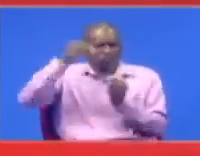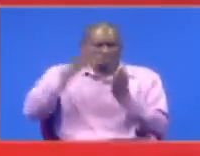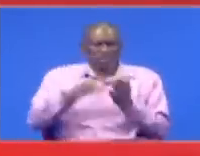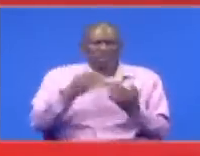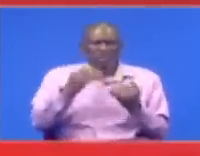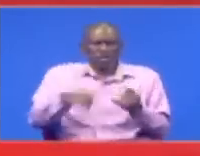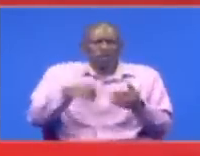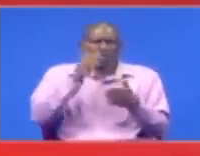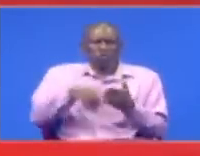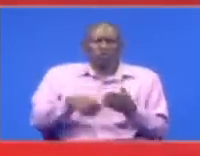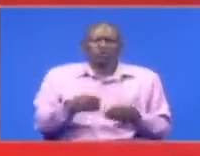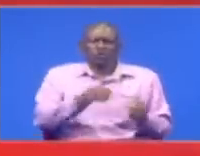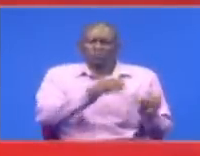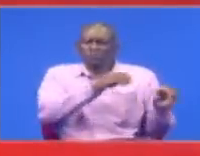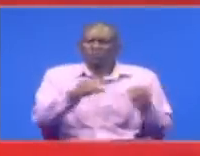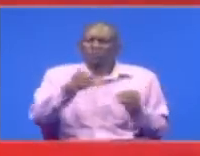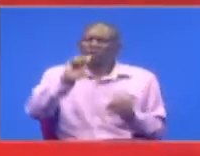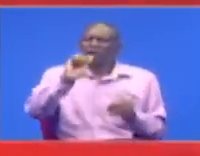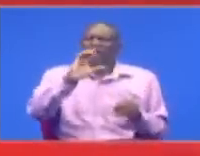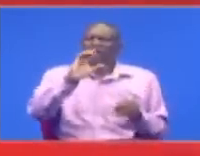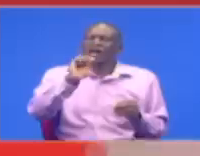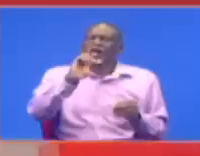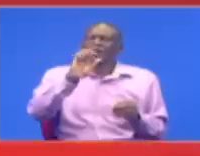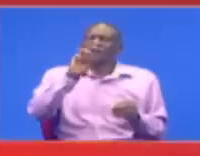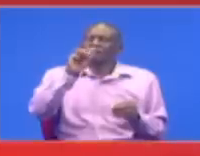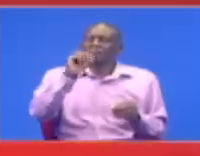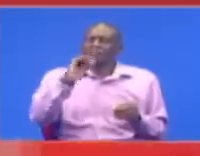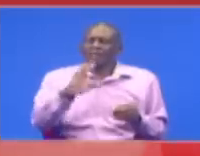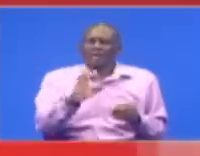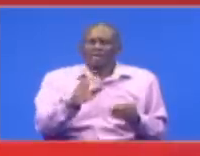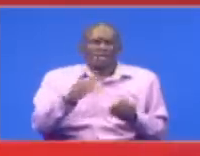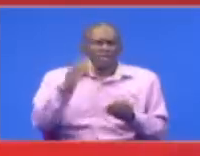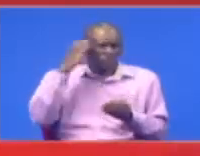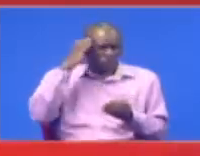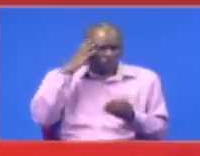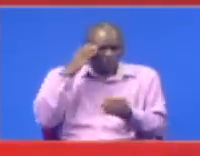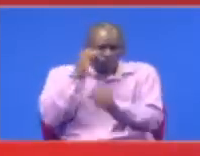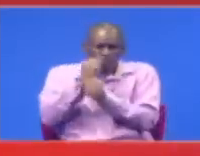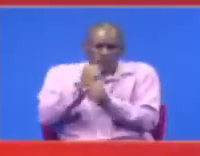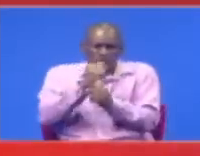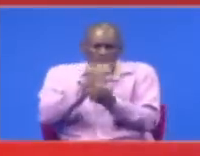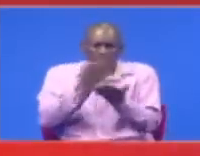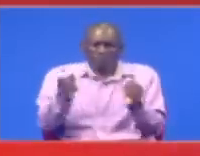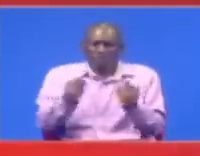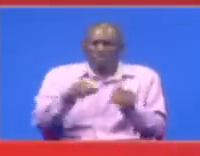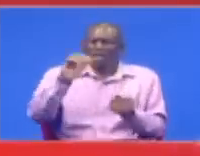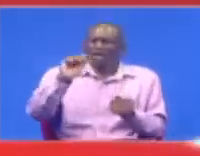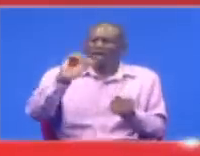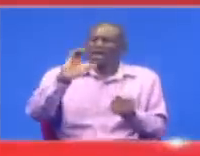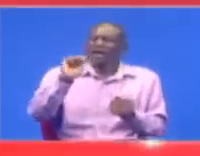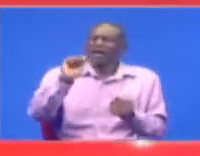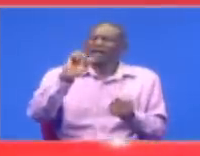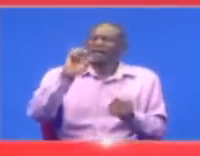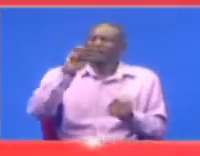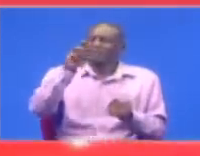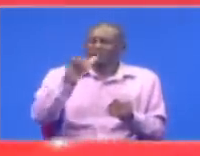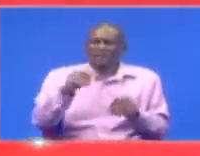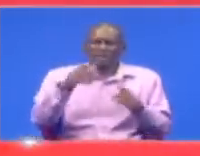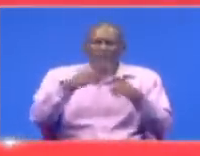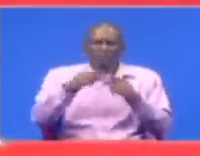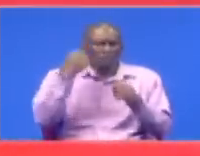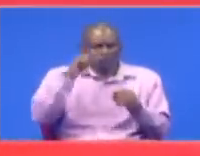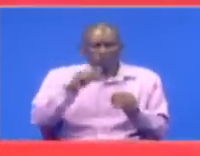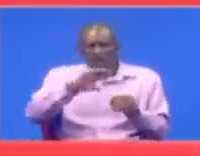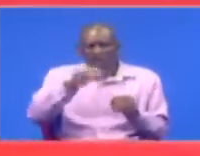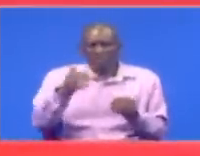to the academic, the colleges, would be anything to do with academic, but for residential, it's what would